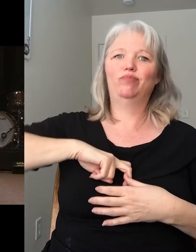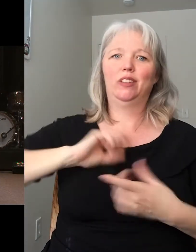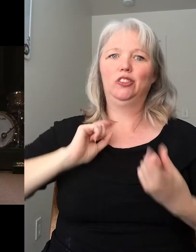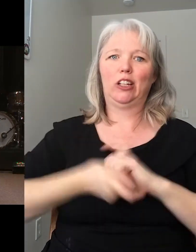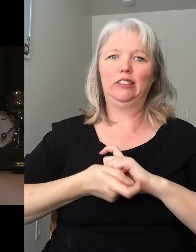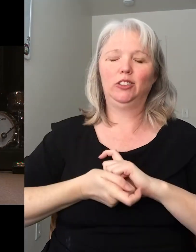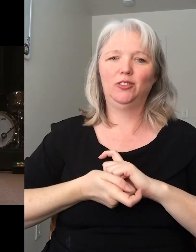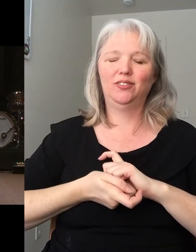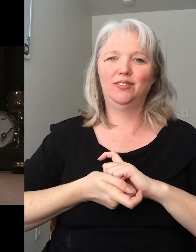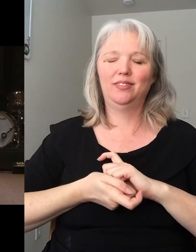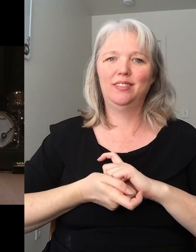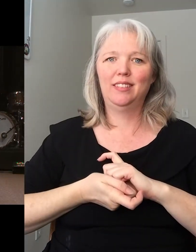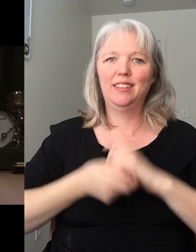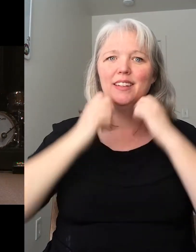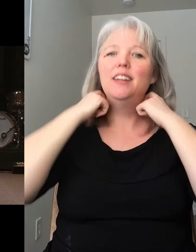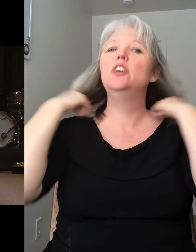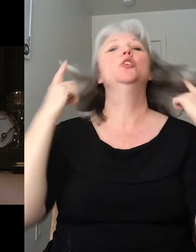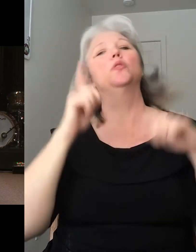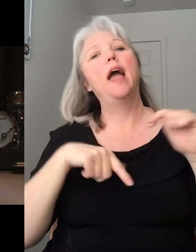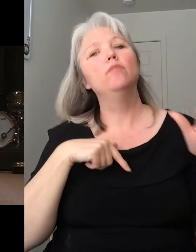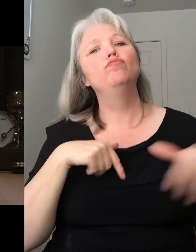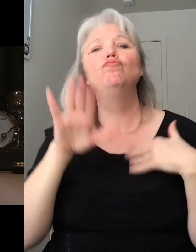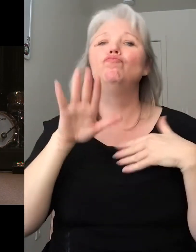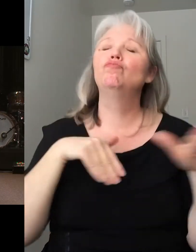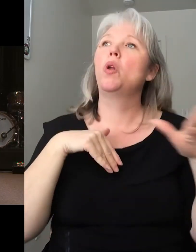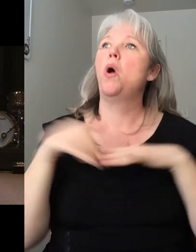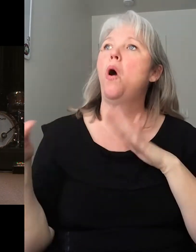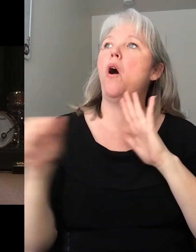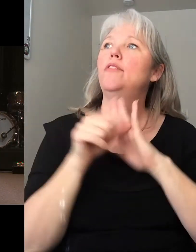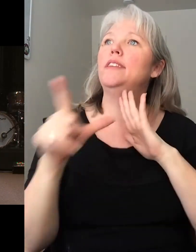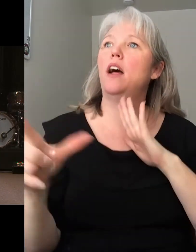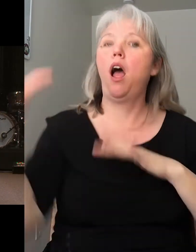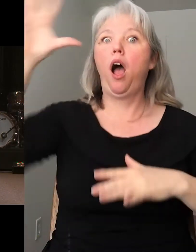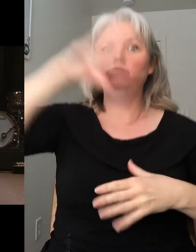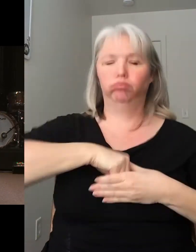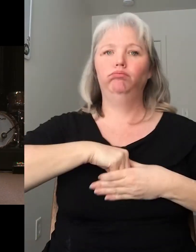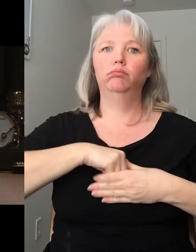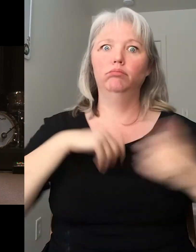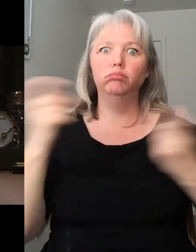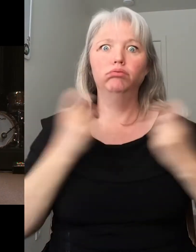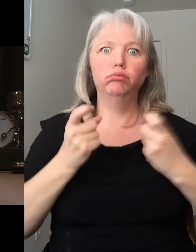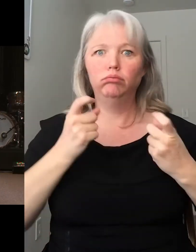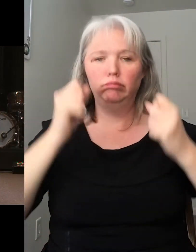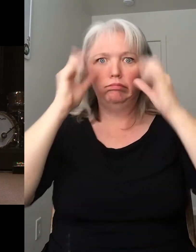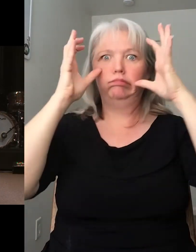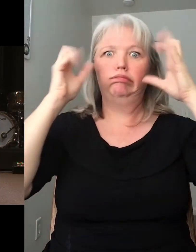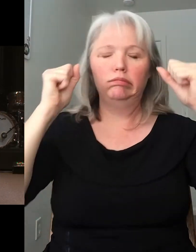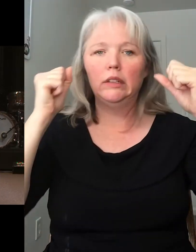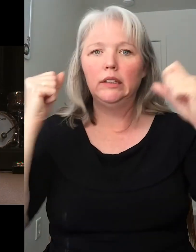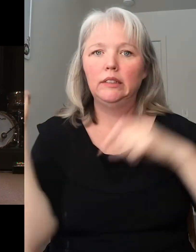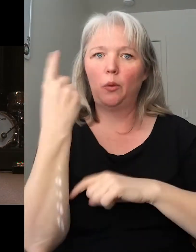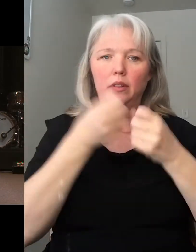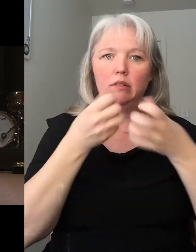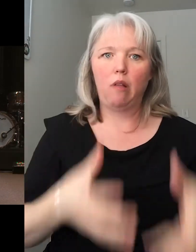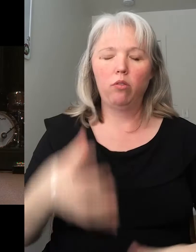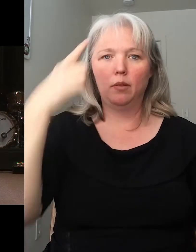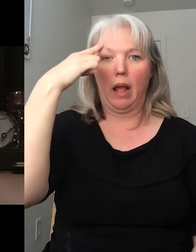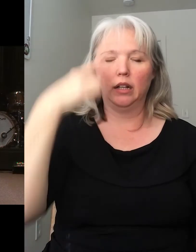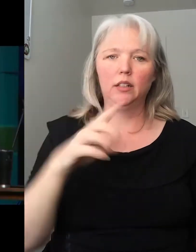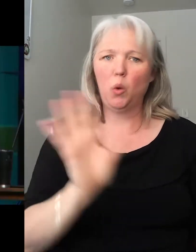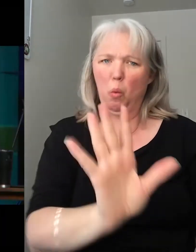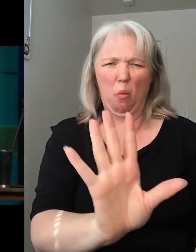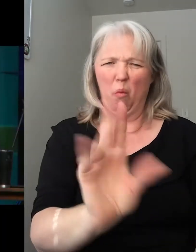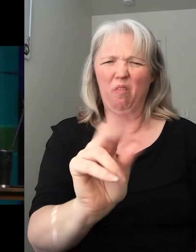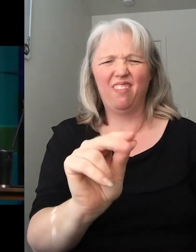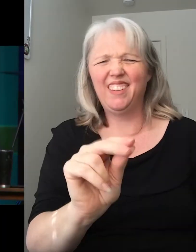and change you. It's not like you can be walking along and all of a sudden you're just overcome and now then you're someone that's lost